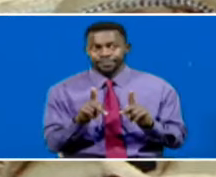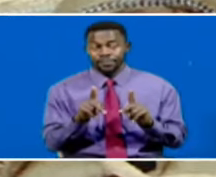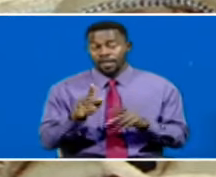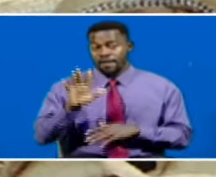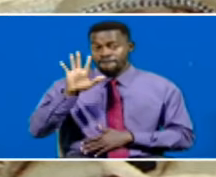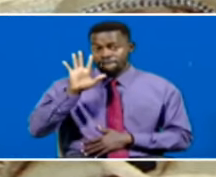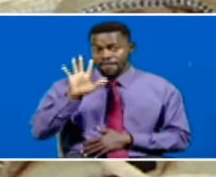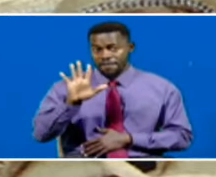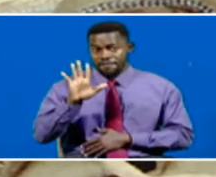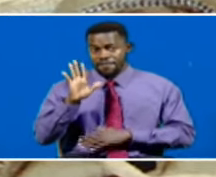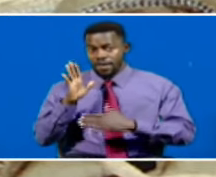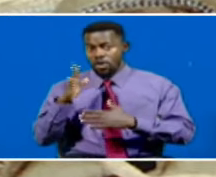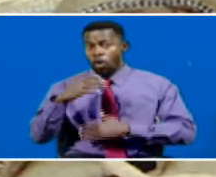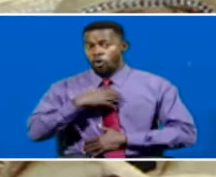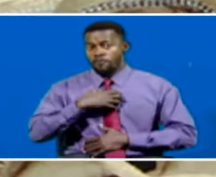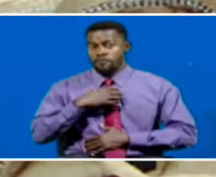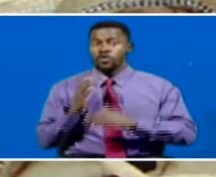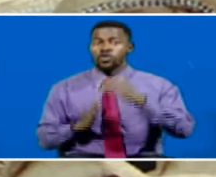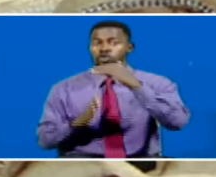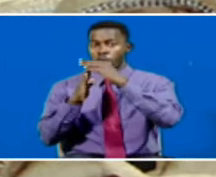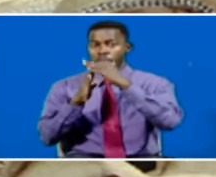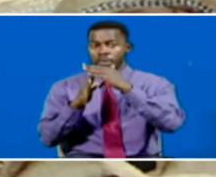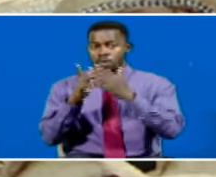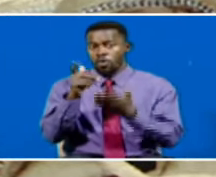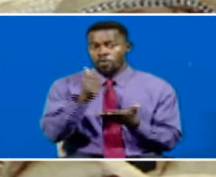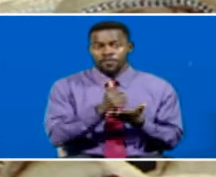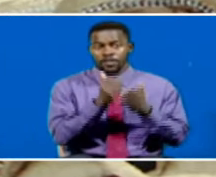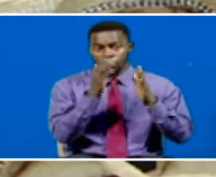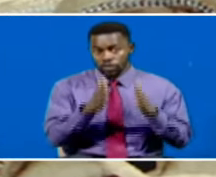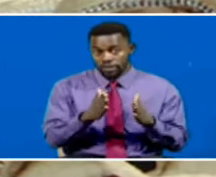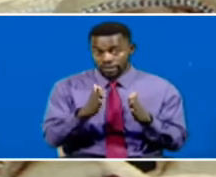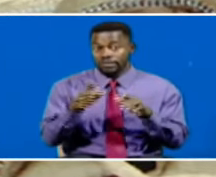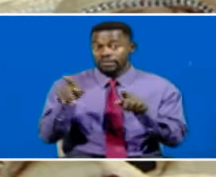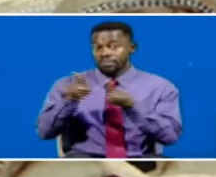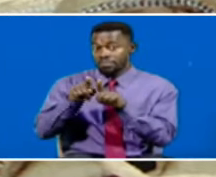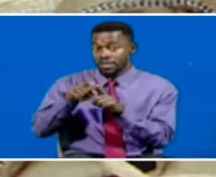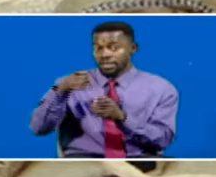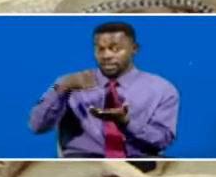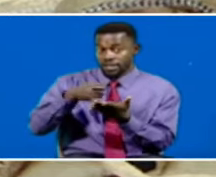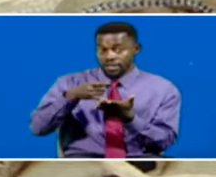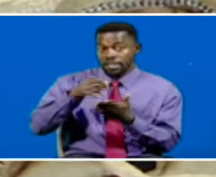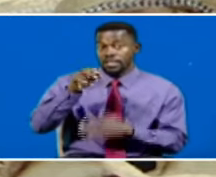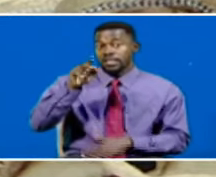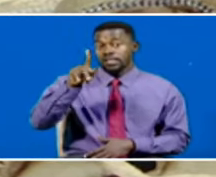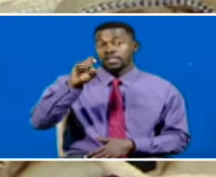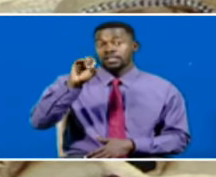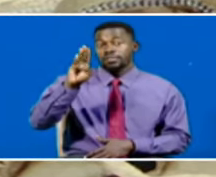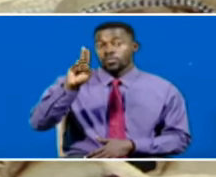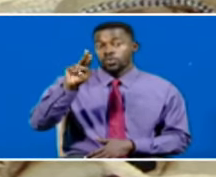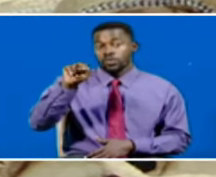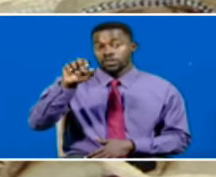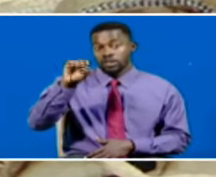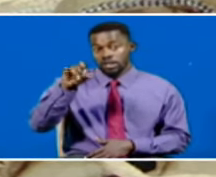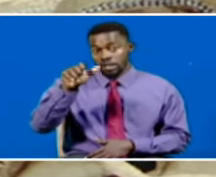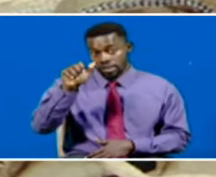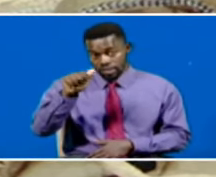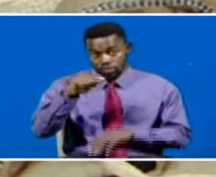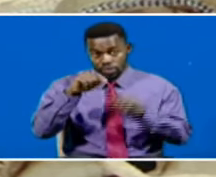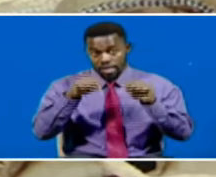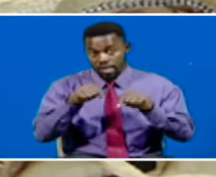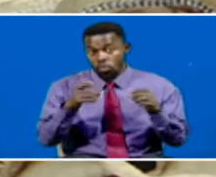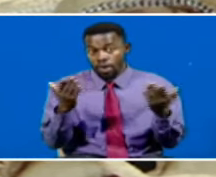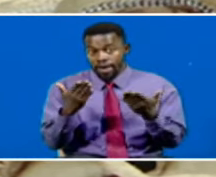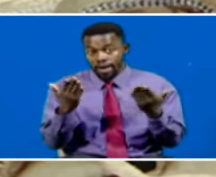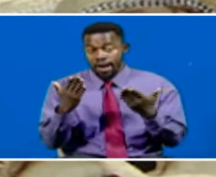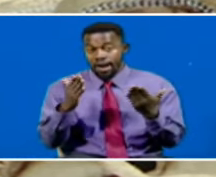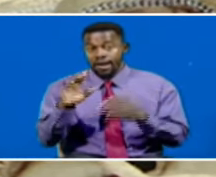Five former top officials of the National Museums of Kenya, including ex-managing director Dr. Mzalendo Kibunja, were today arraigned before a Nairobi court